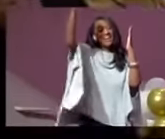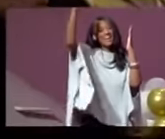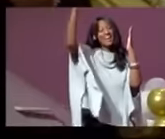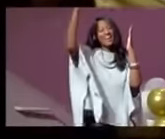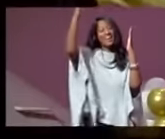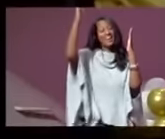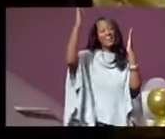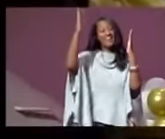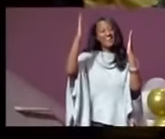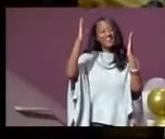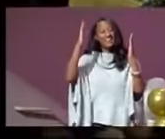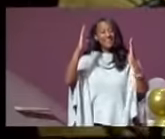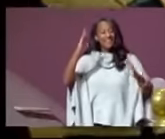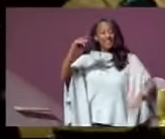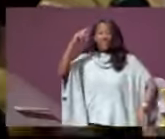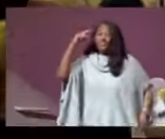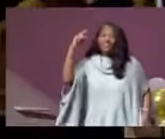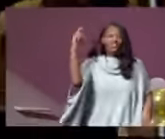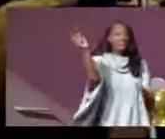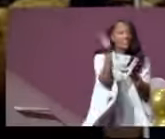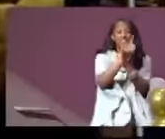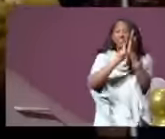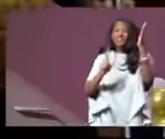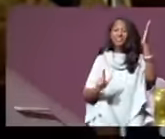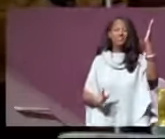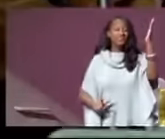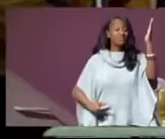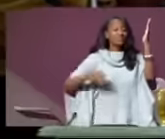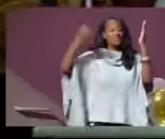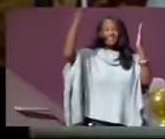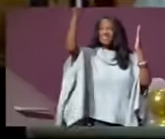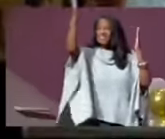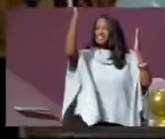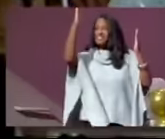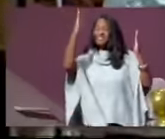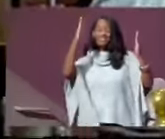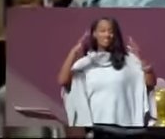we think about all the ways he's made for the Lord. For the Lord.